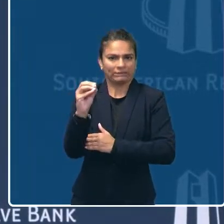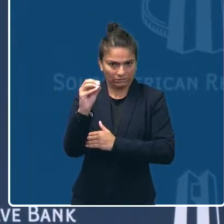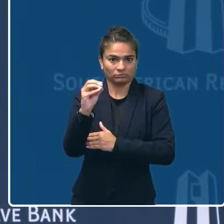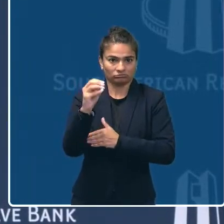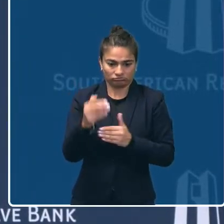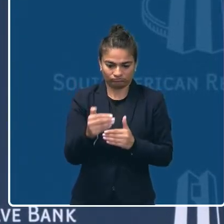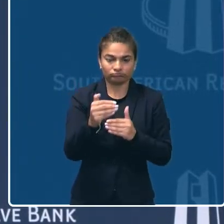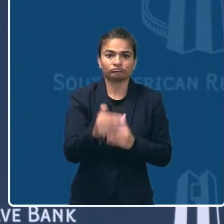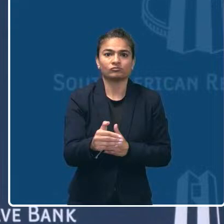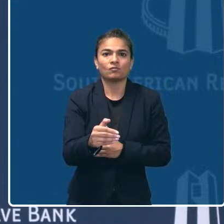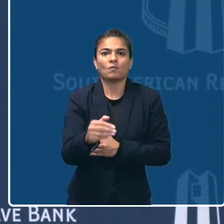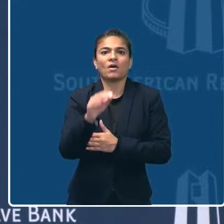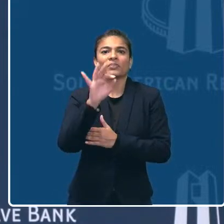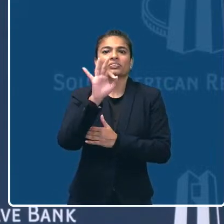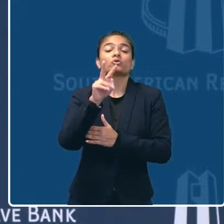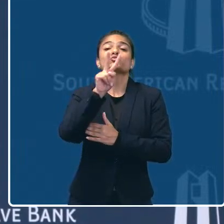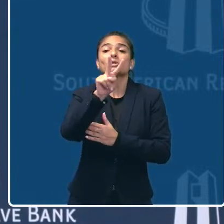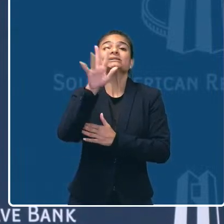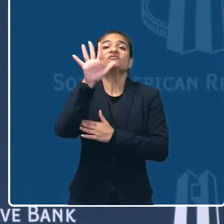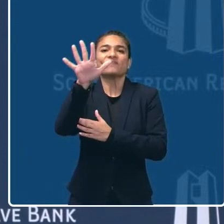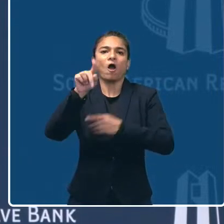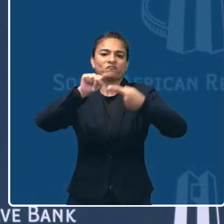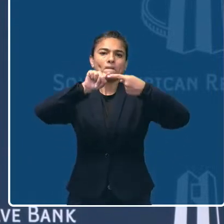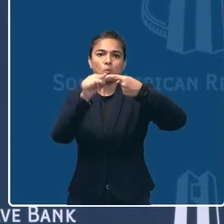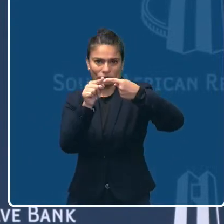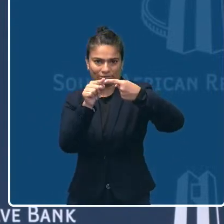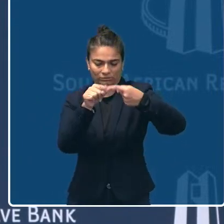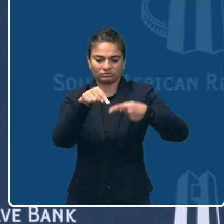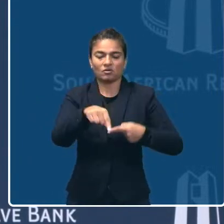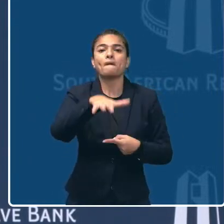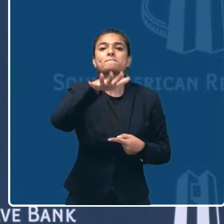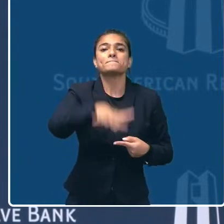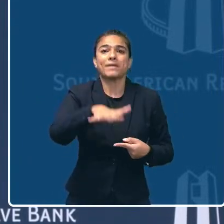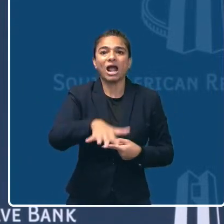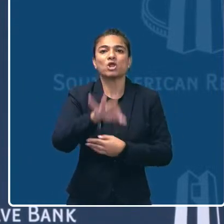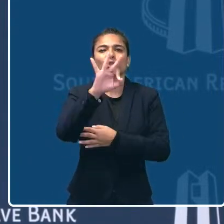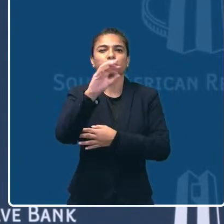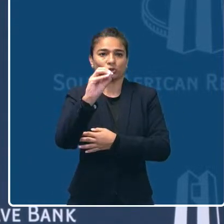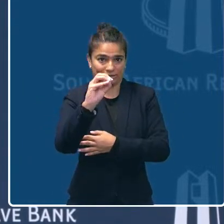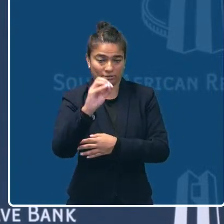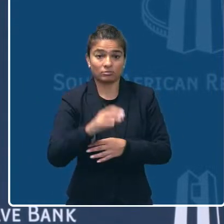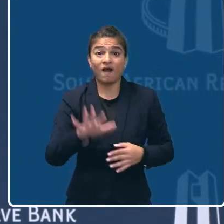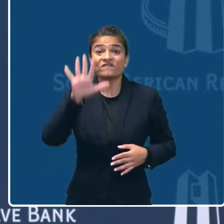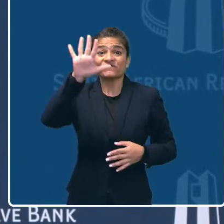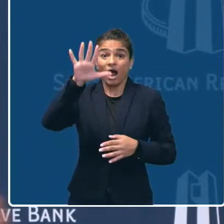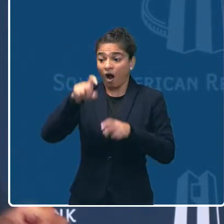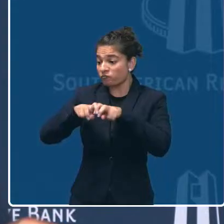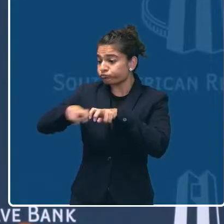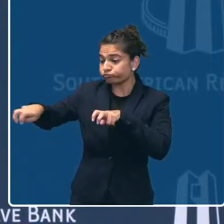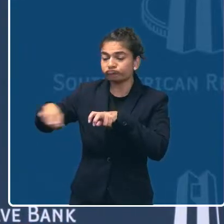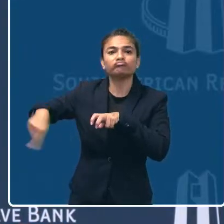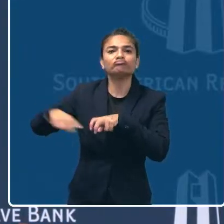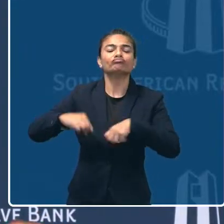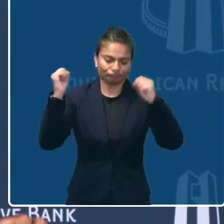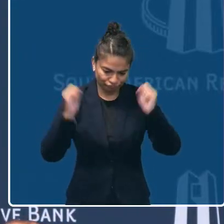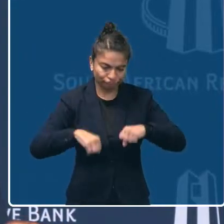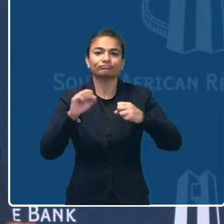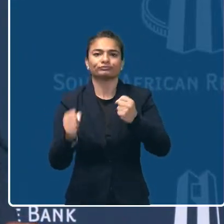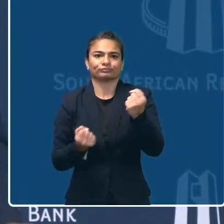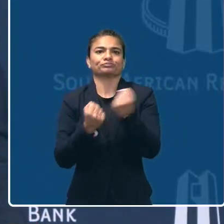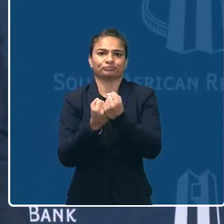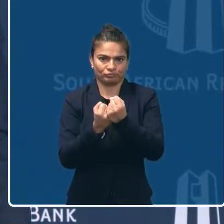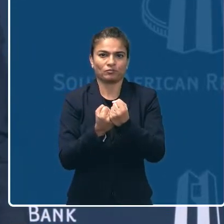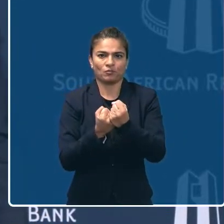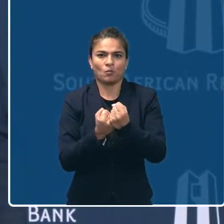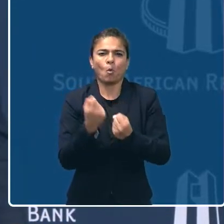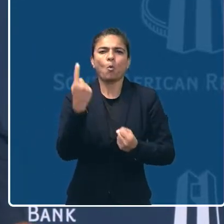30th of May. 5 members favored this action, while 1 preferred a cut of 50 basis